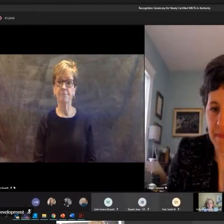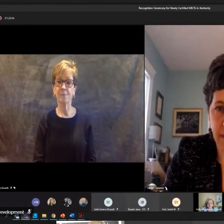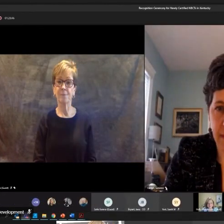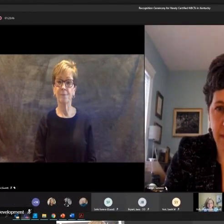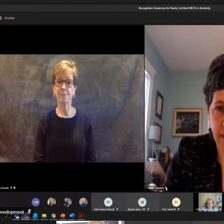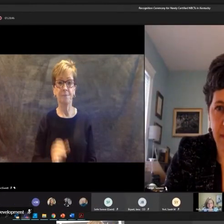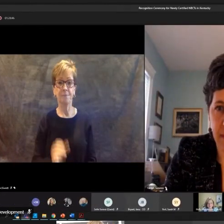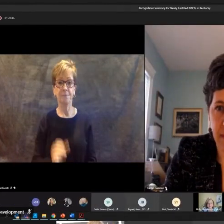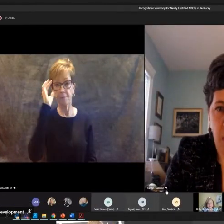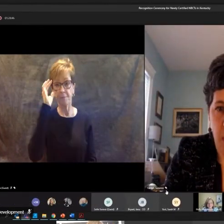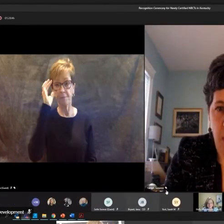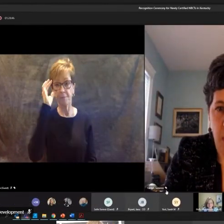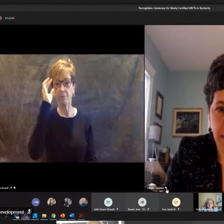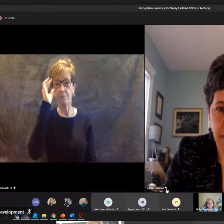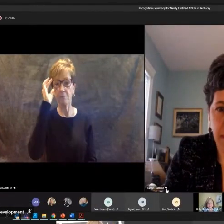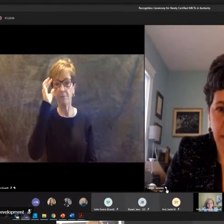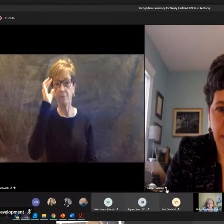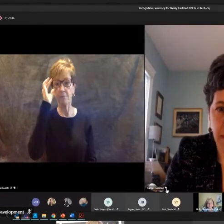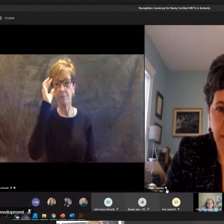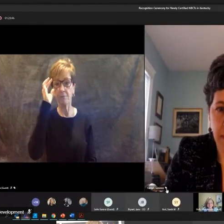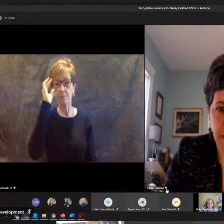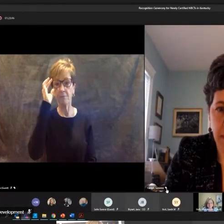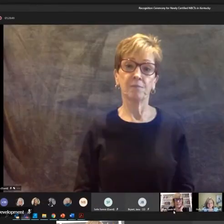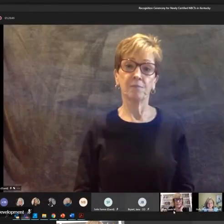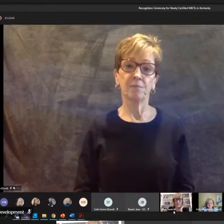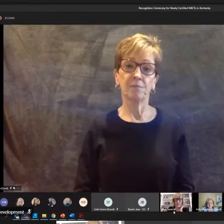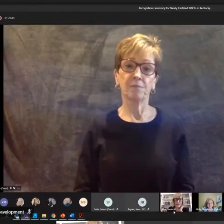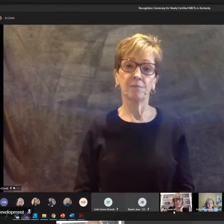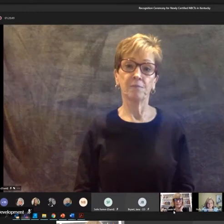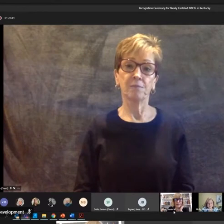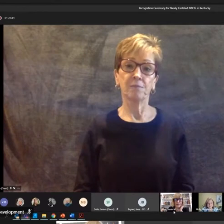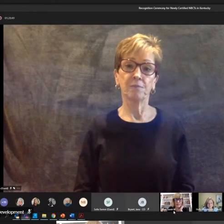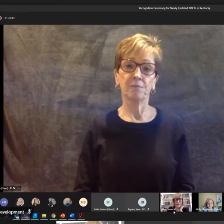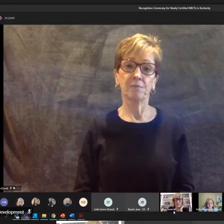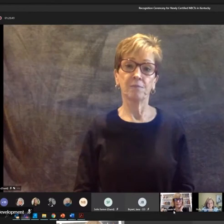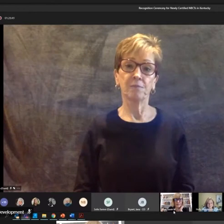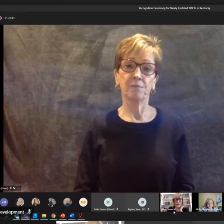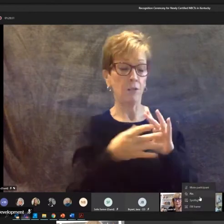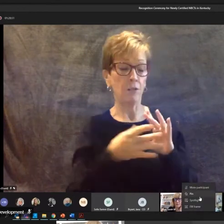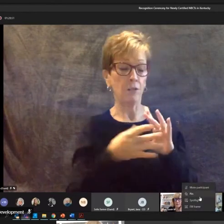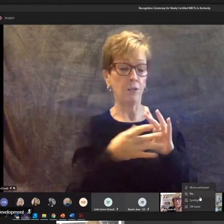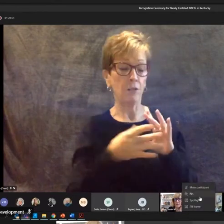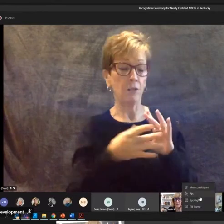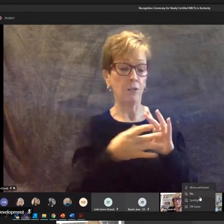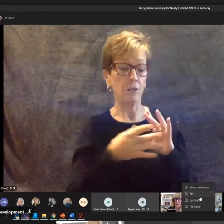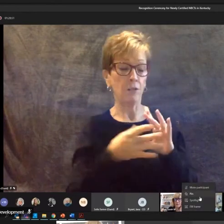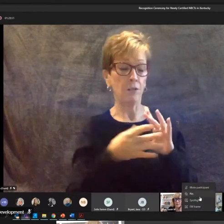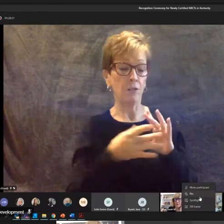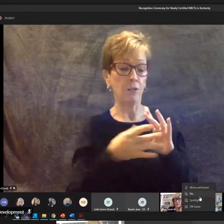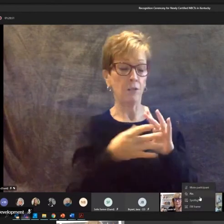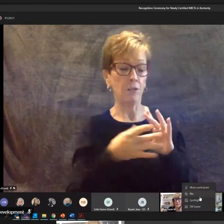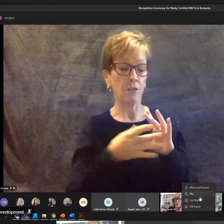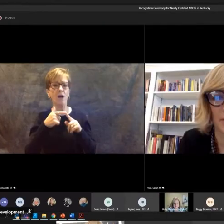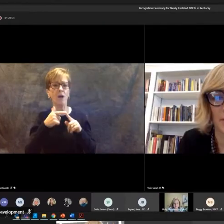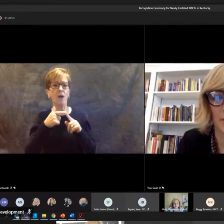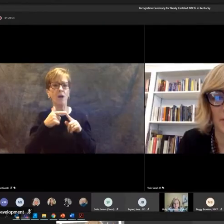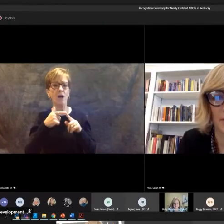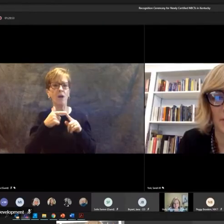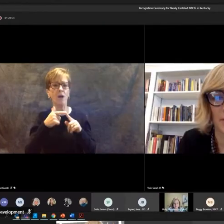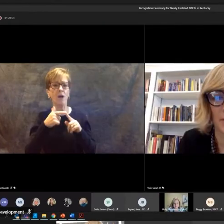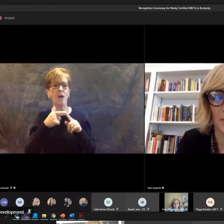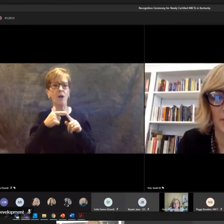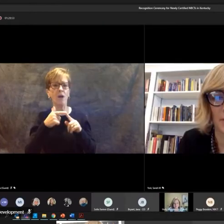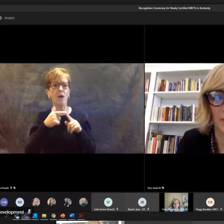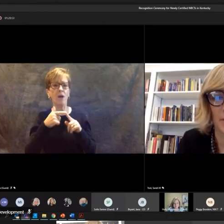Well, when I know when I first met you, Suzanne, many years, I don't know how many years ago, but several years ago you were just beginning that